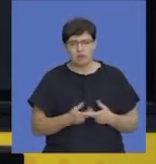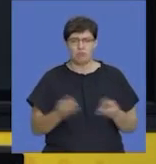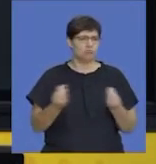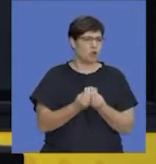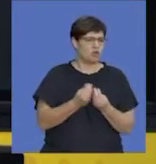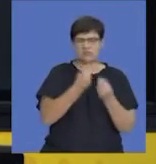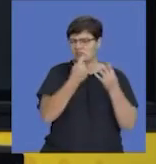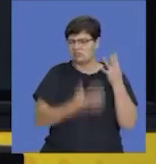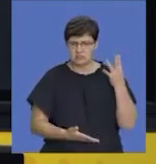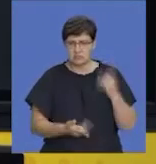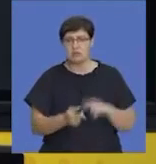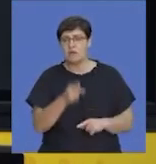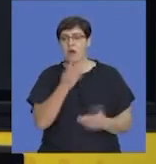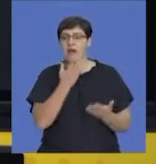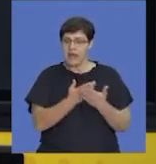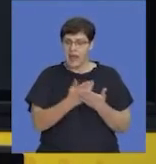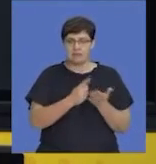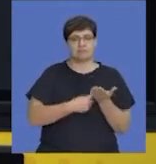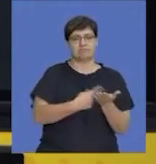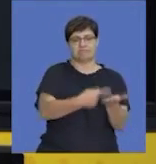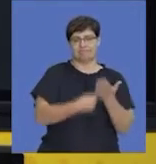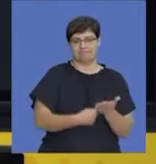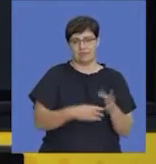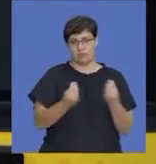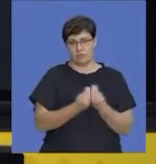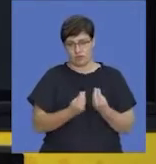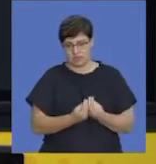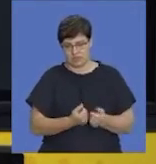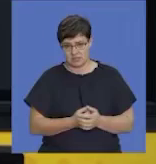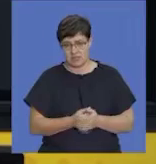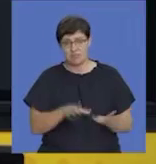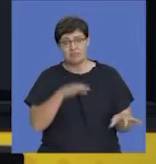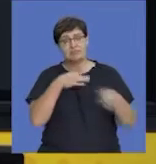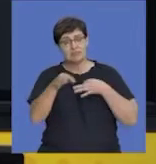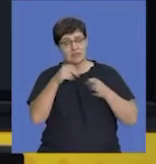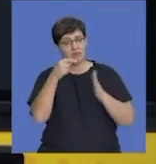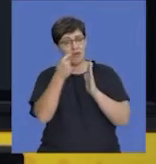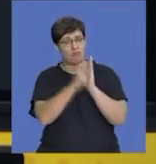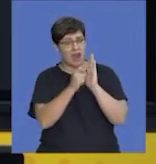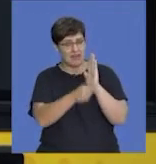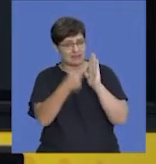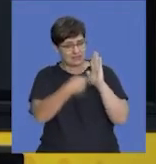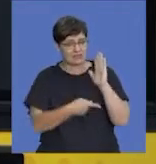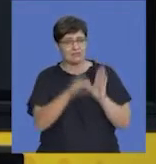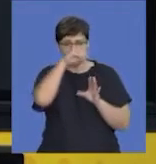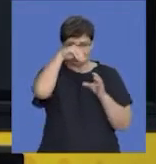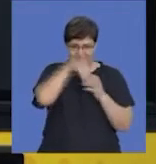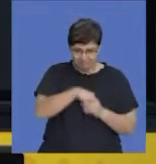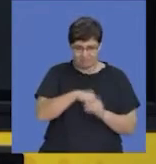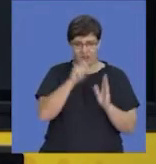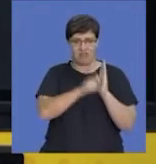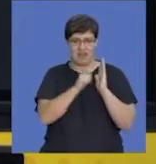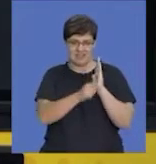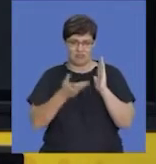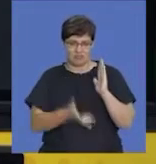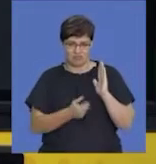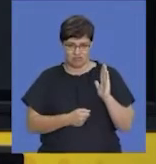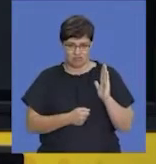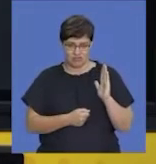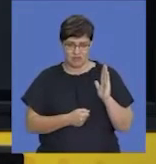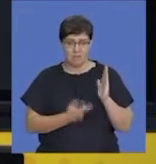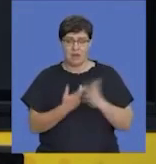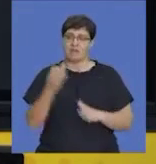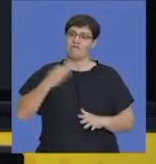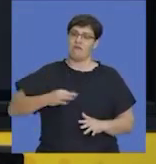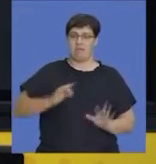you need to be able to describe the product. Remember, descriptive writing is included in this type of writing, but it is formal